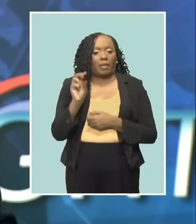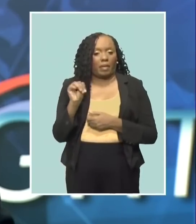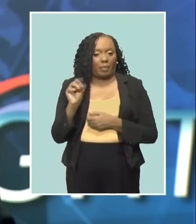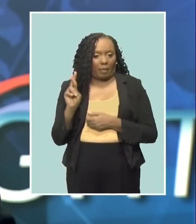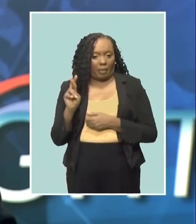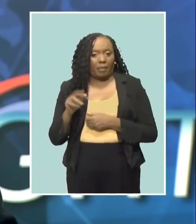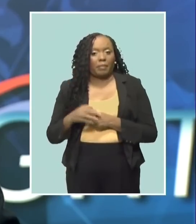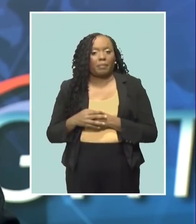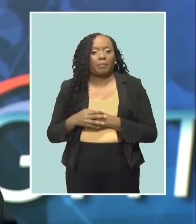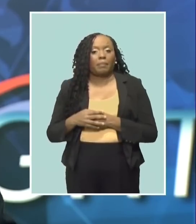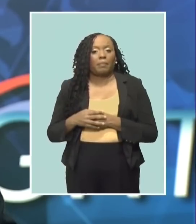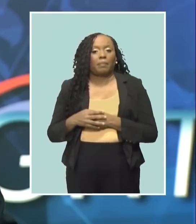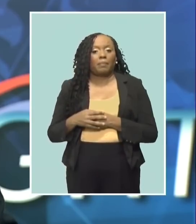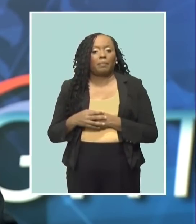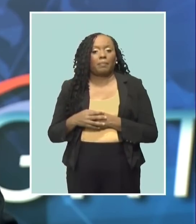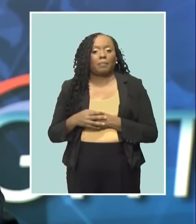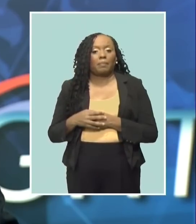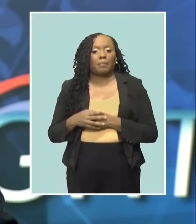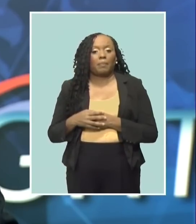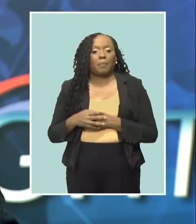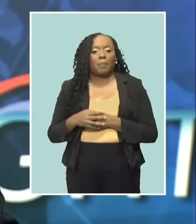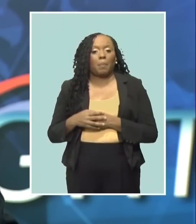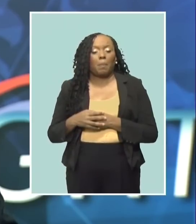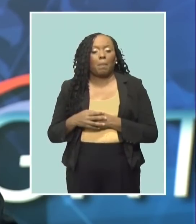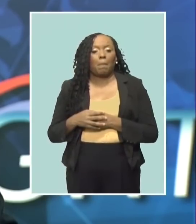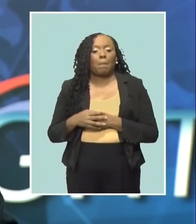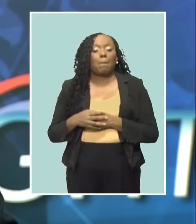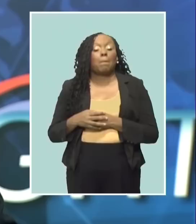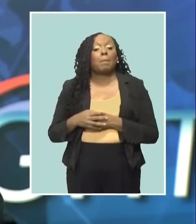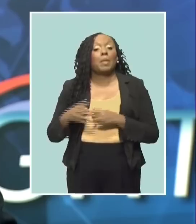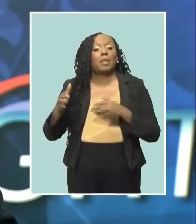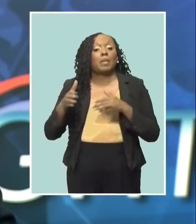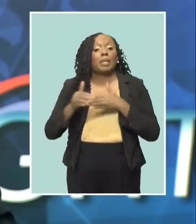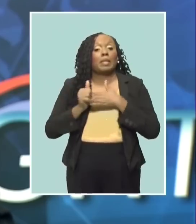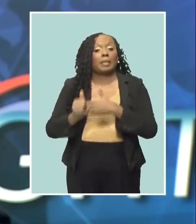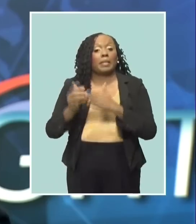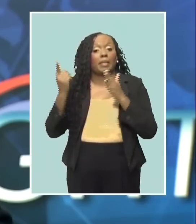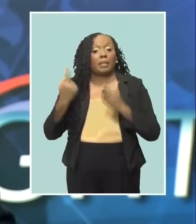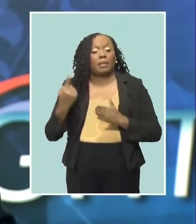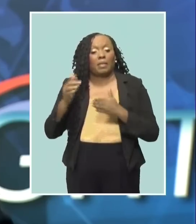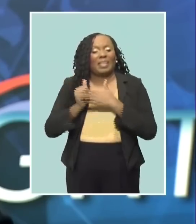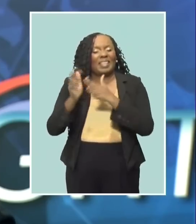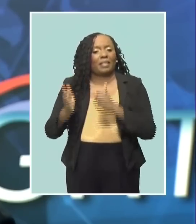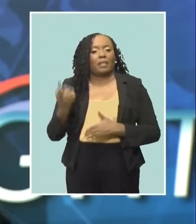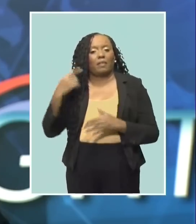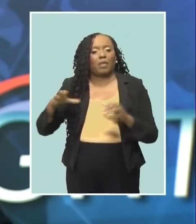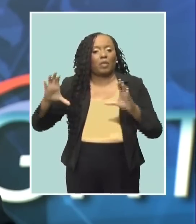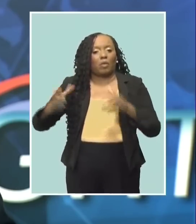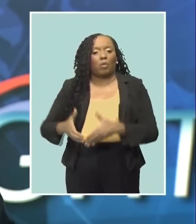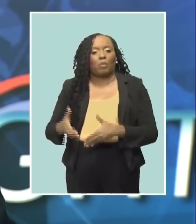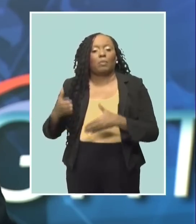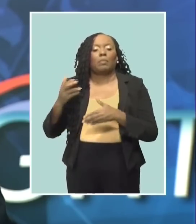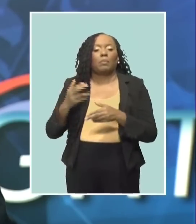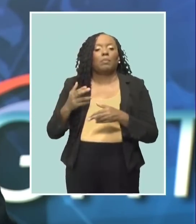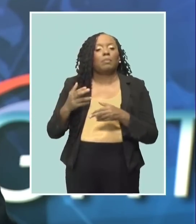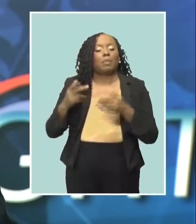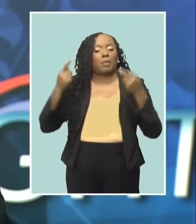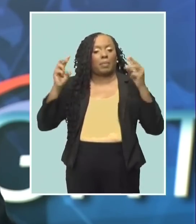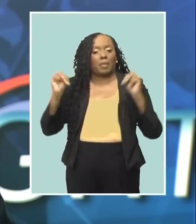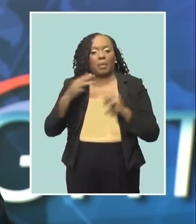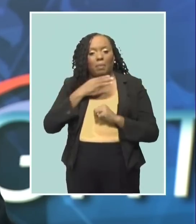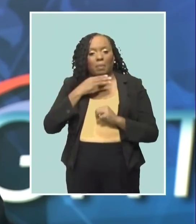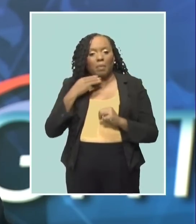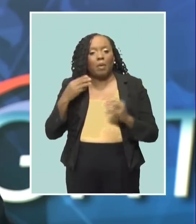Barbados and Chair of the Global Leaders Group on AMR, Mia Amar Motley, in her message to commemorate World